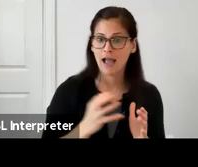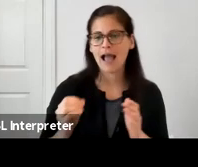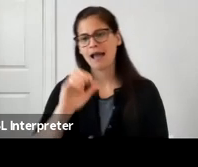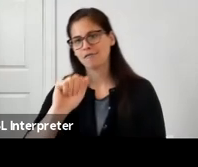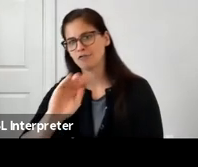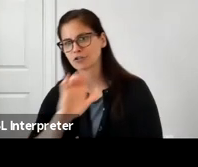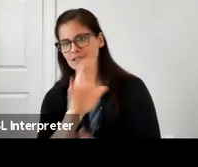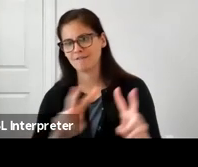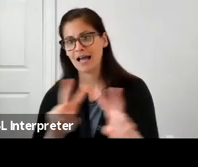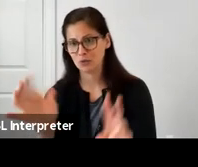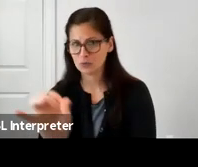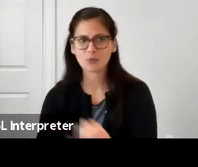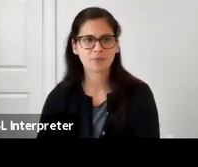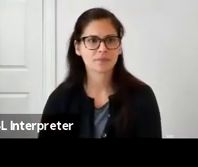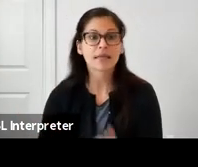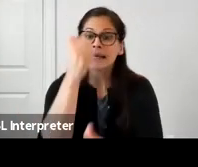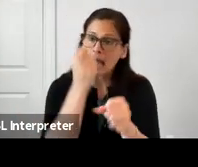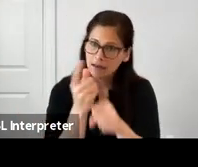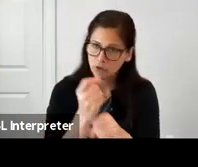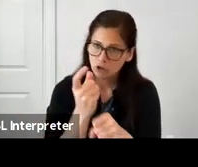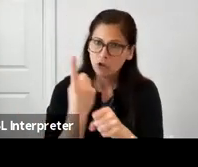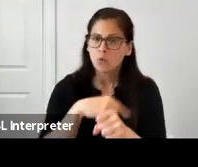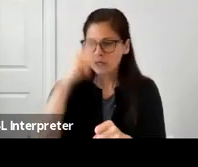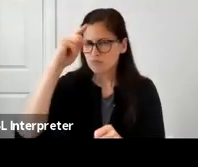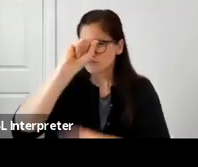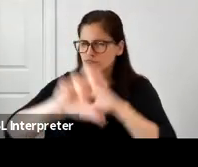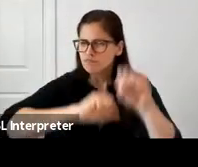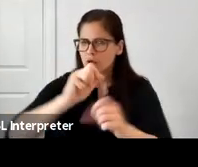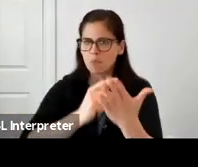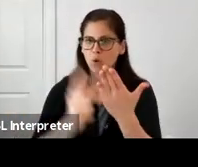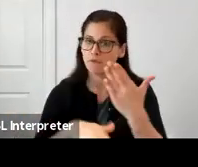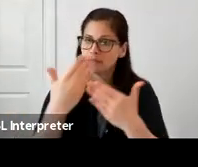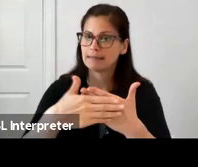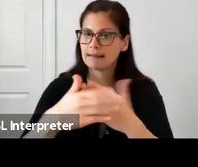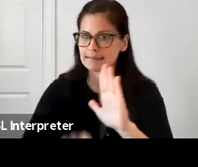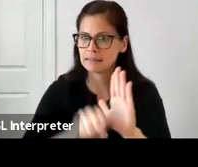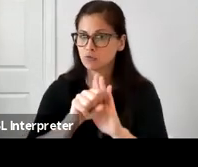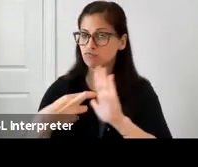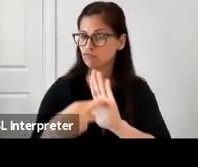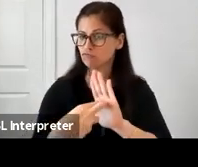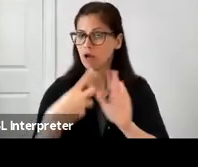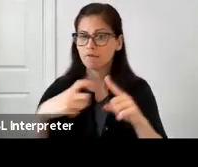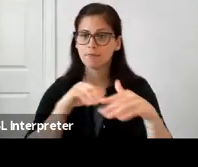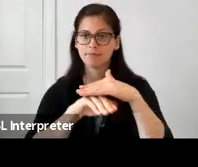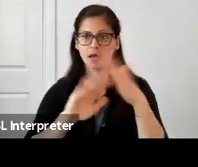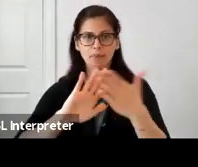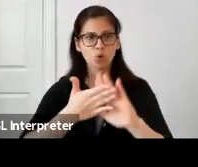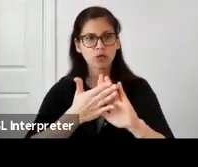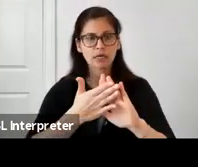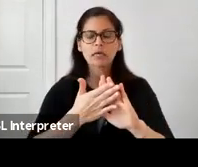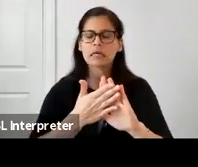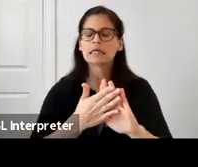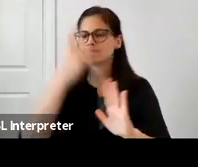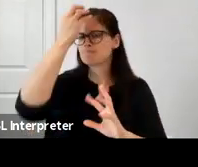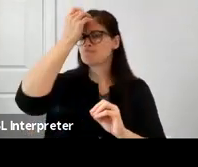values. Each year, when we brainstorm programming for our next season, representation from the Access community is at the forefront of our